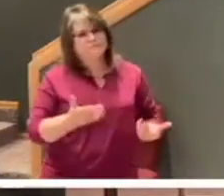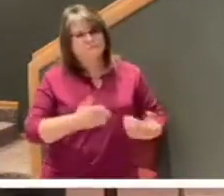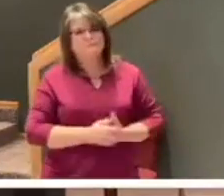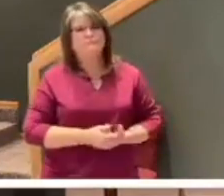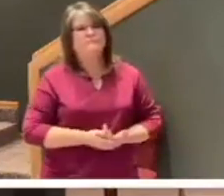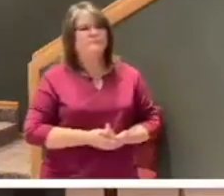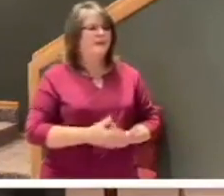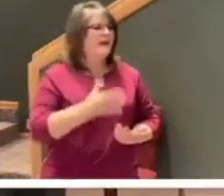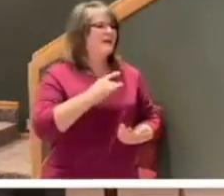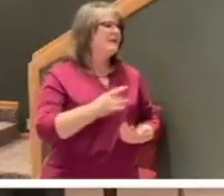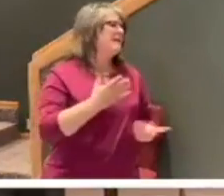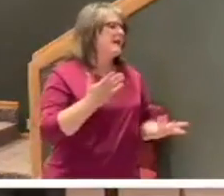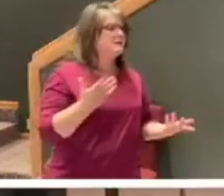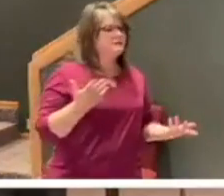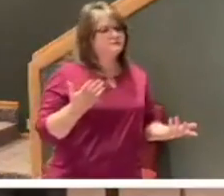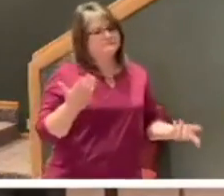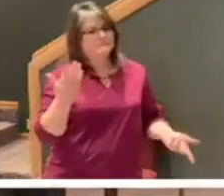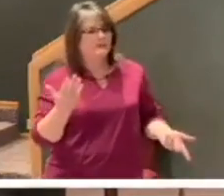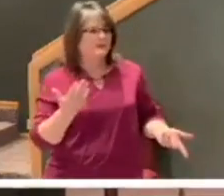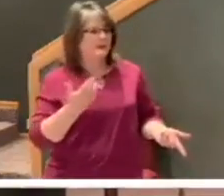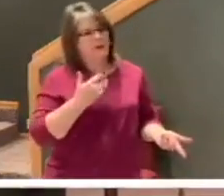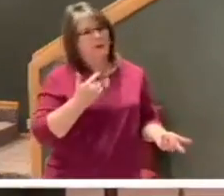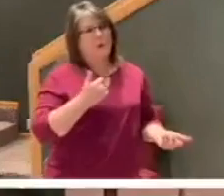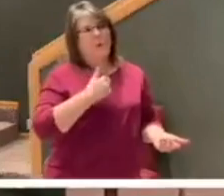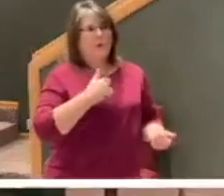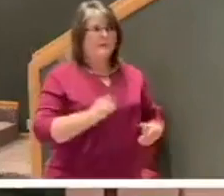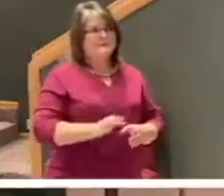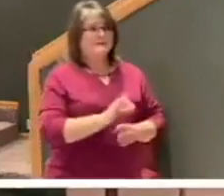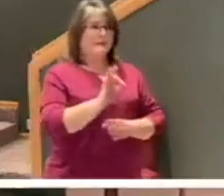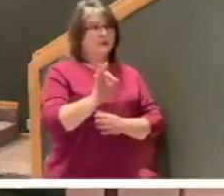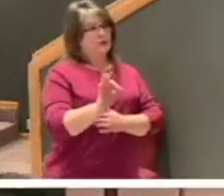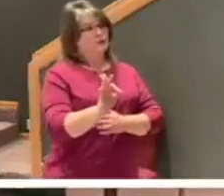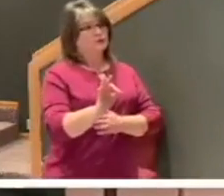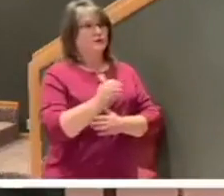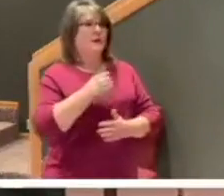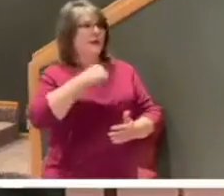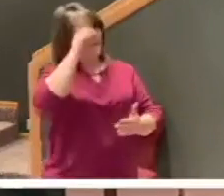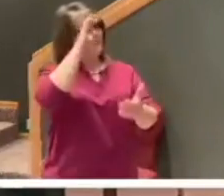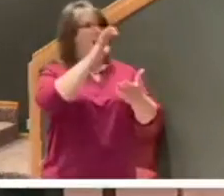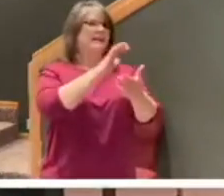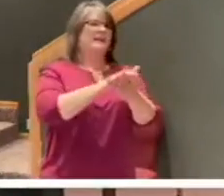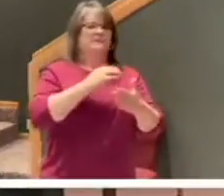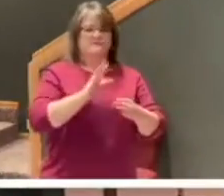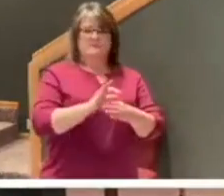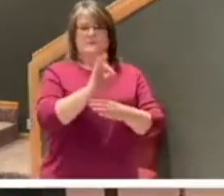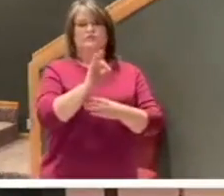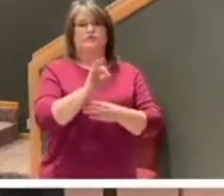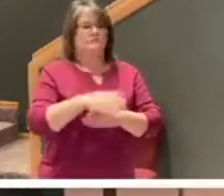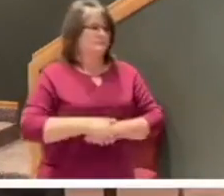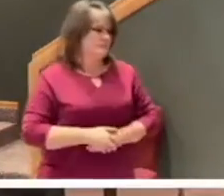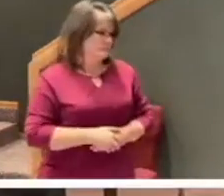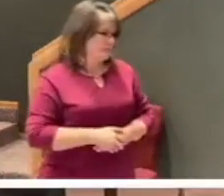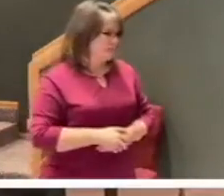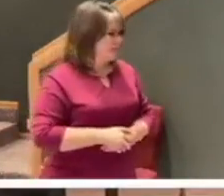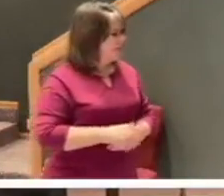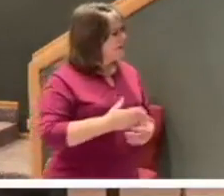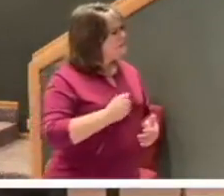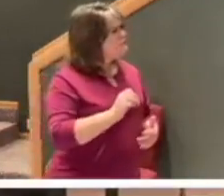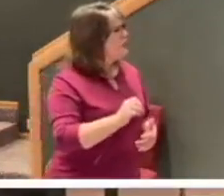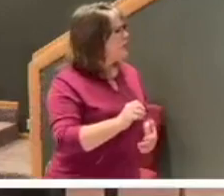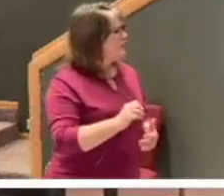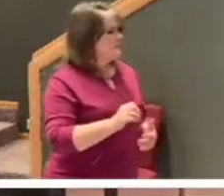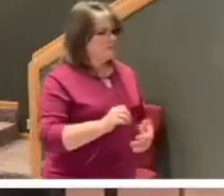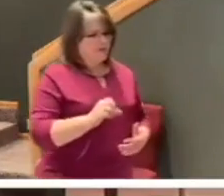know, they like to come off as spiritual. They like to talk about beliefs. And so